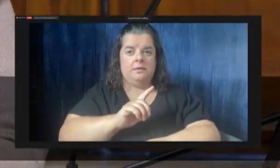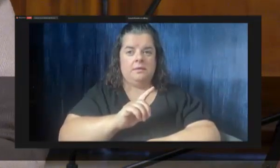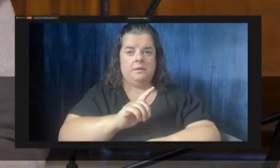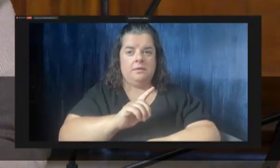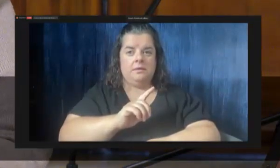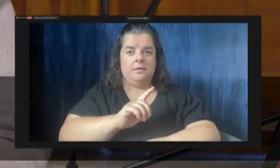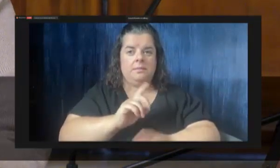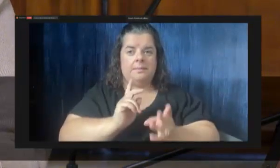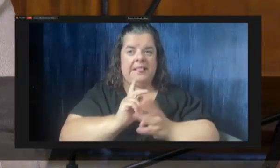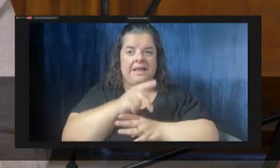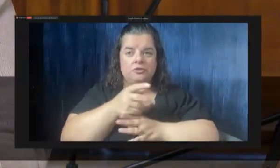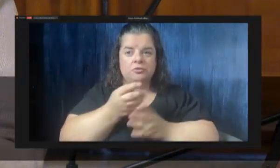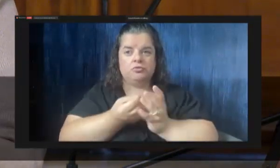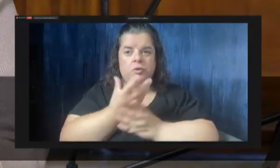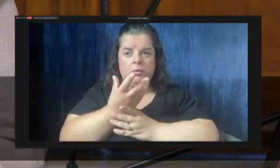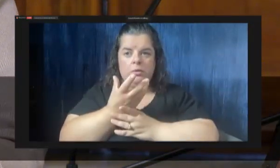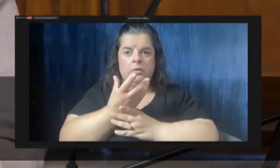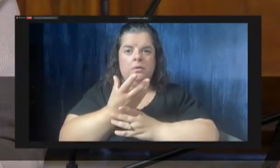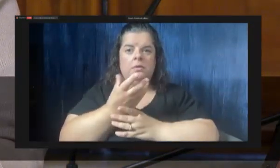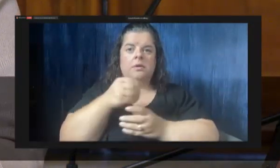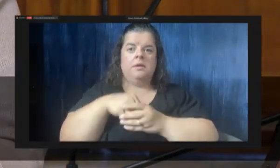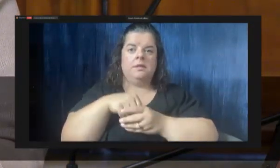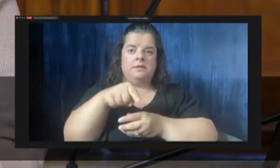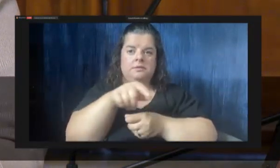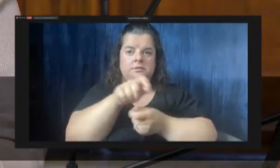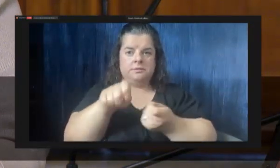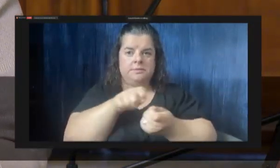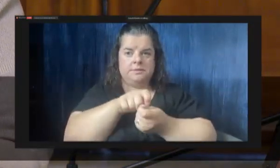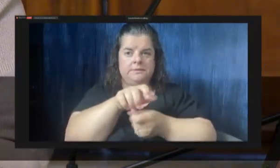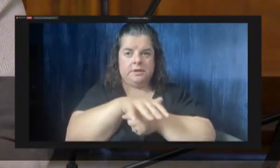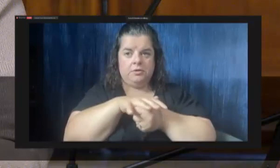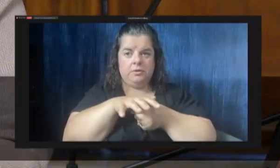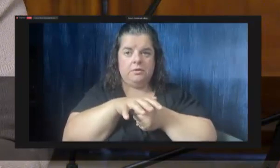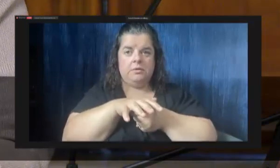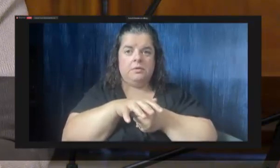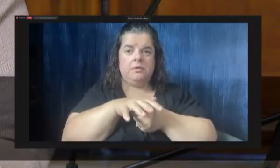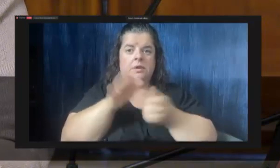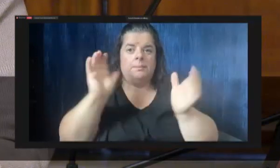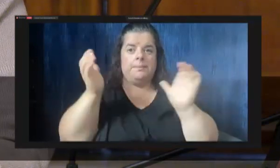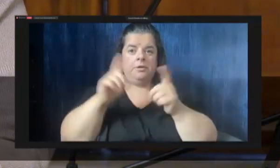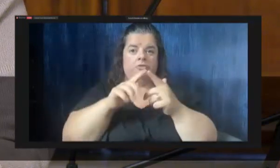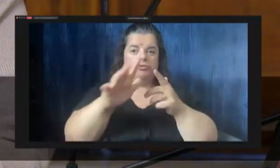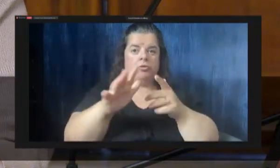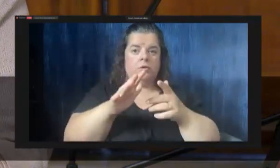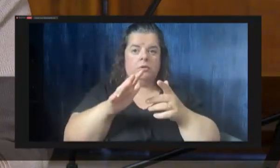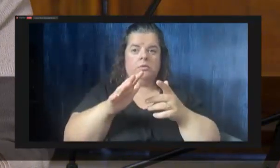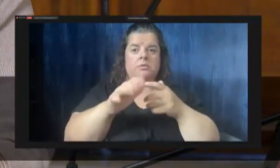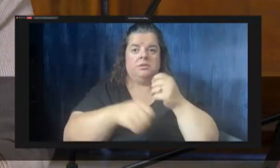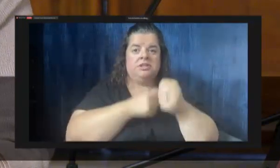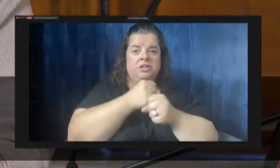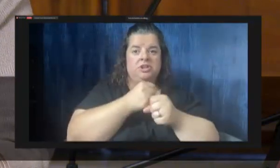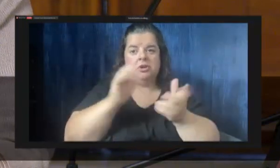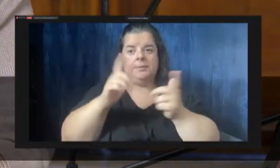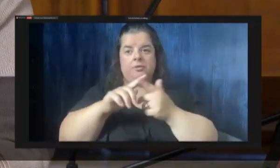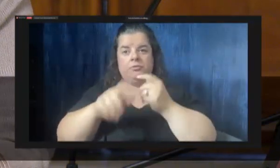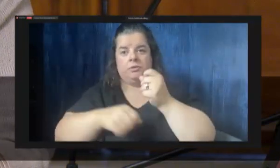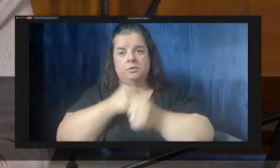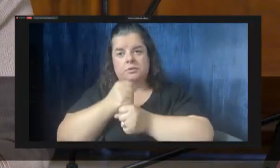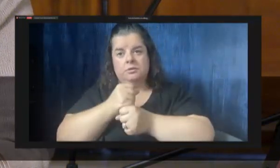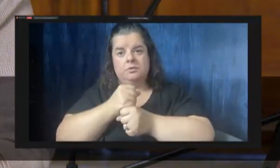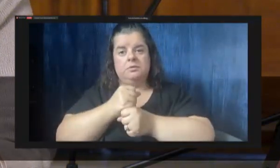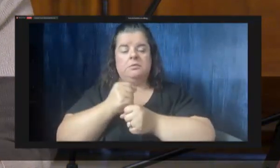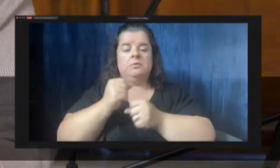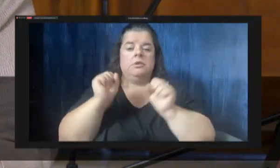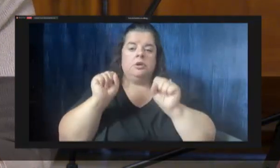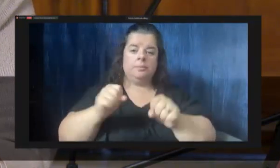plants in these specific areas compared year over year could be something that we